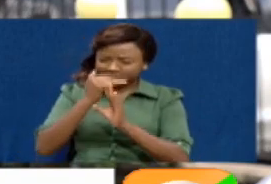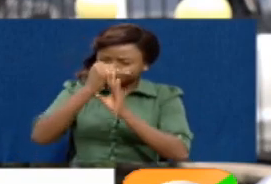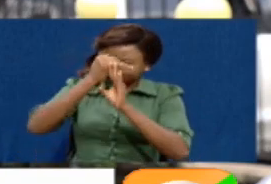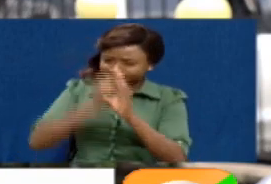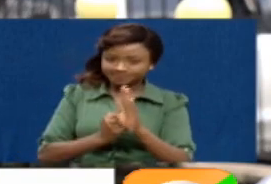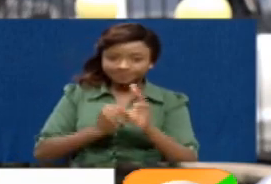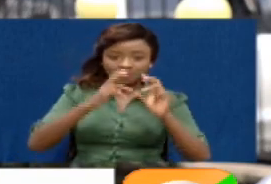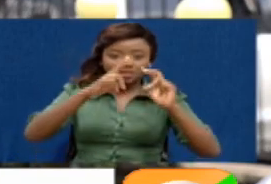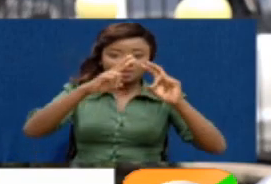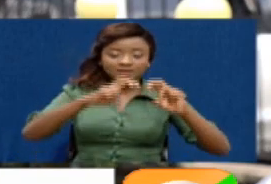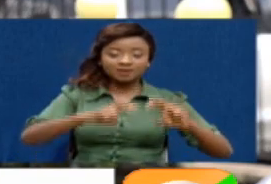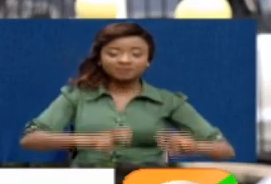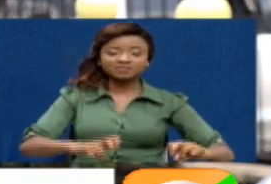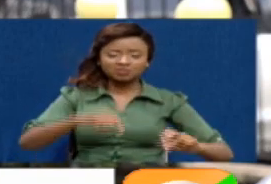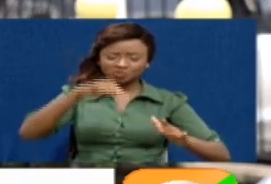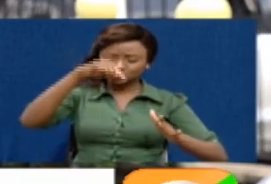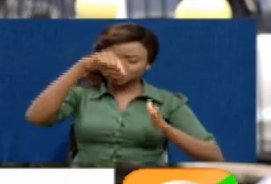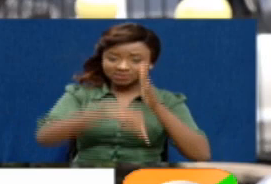full-blown investigation